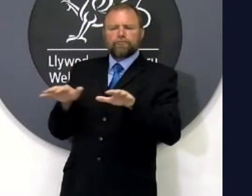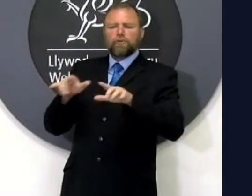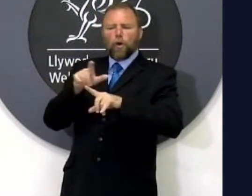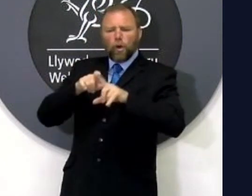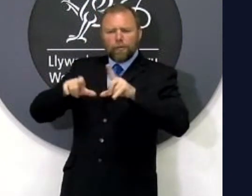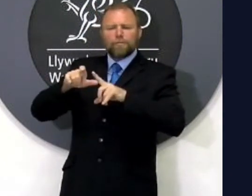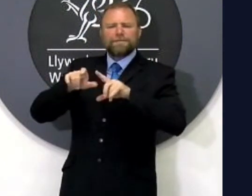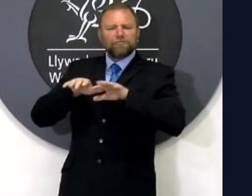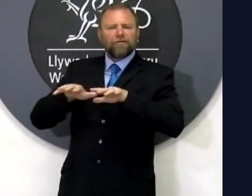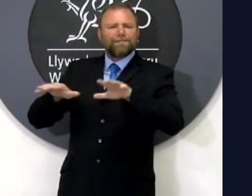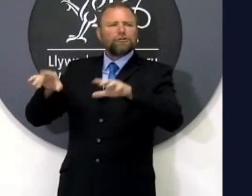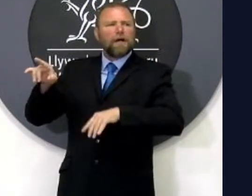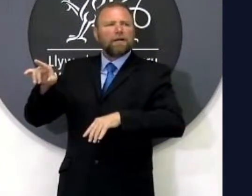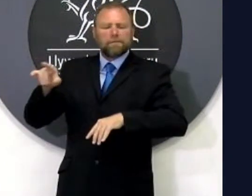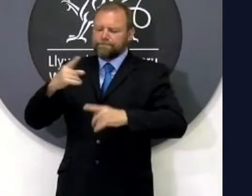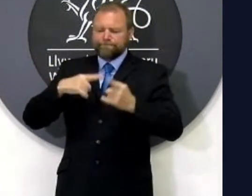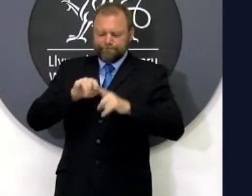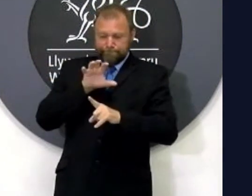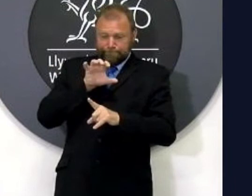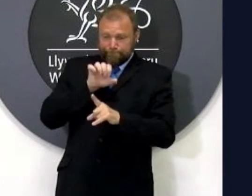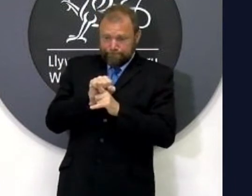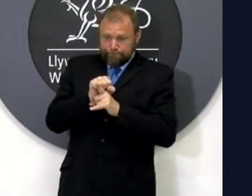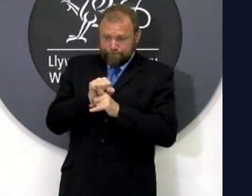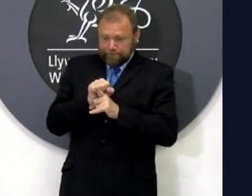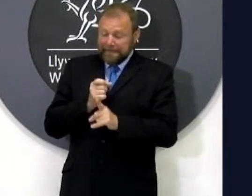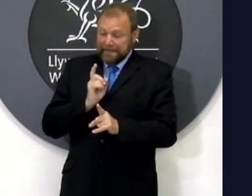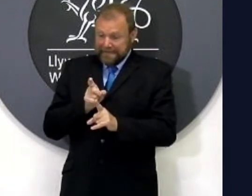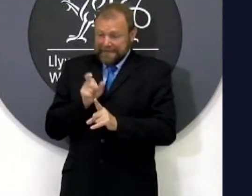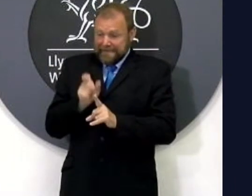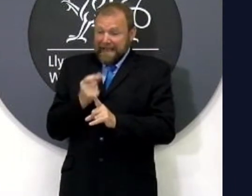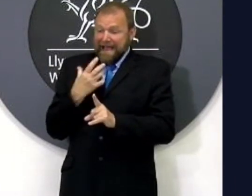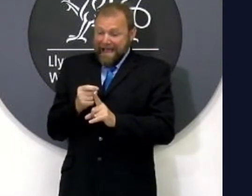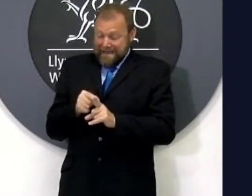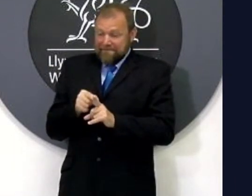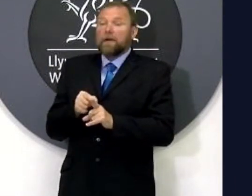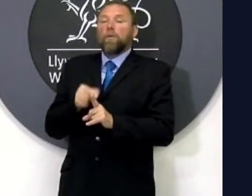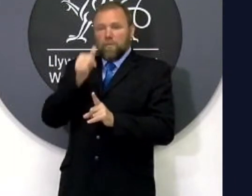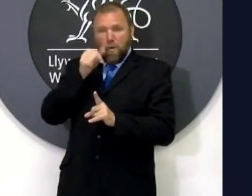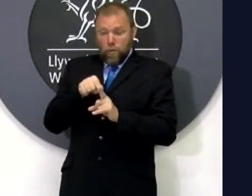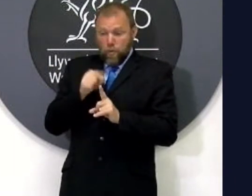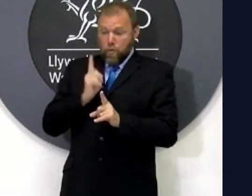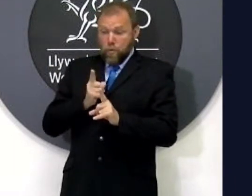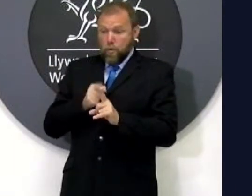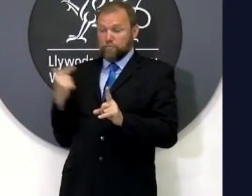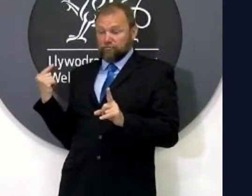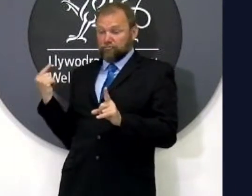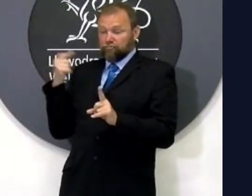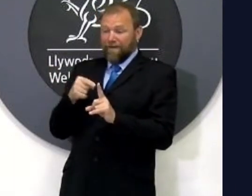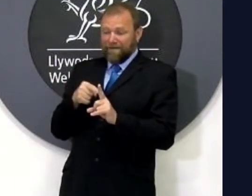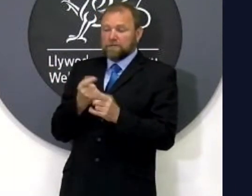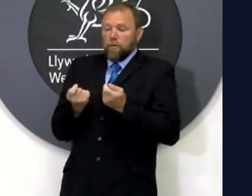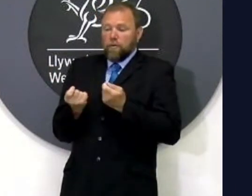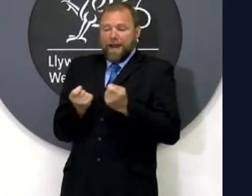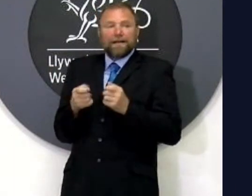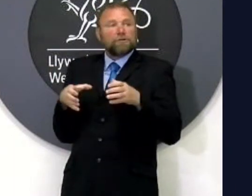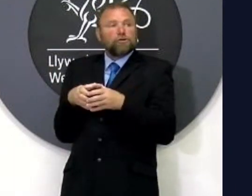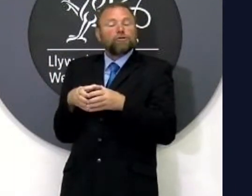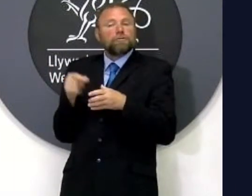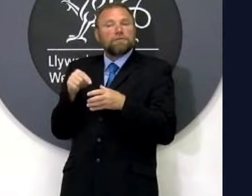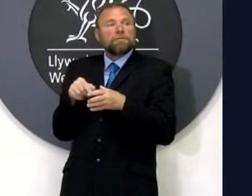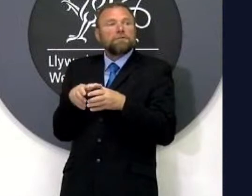that's a much more difficult thing, of course, to contain, whereas here in Wales we're managing them as clusters around points of